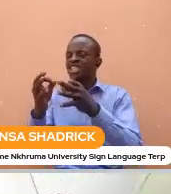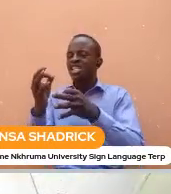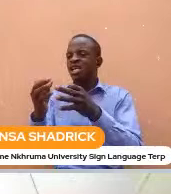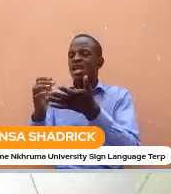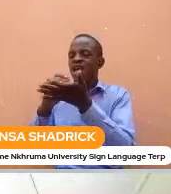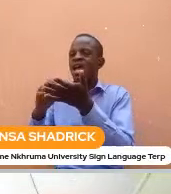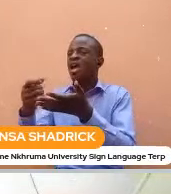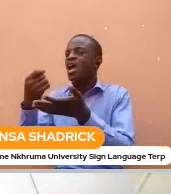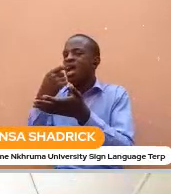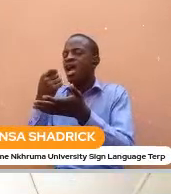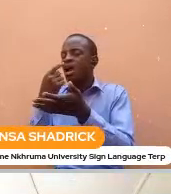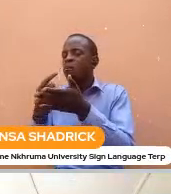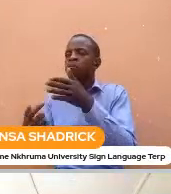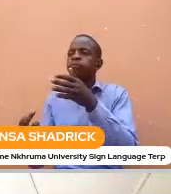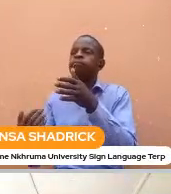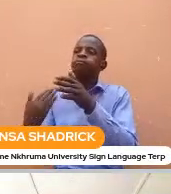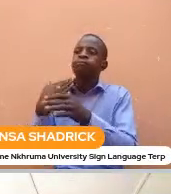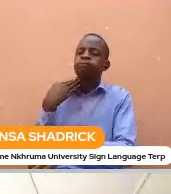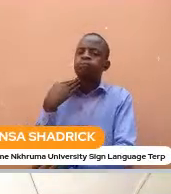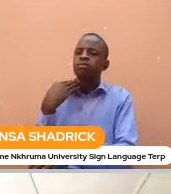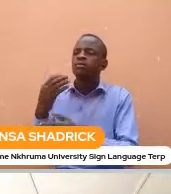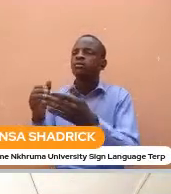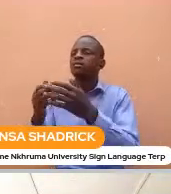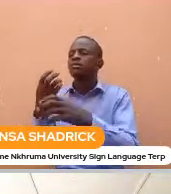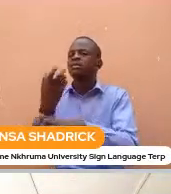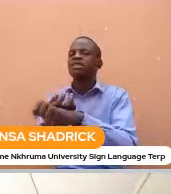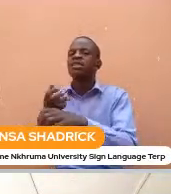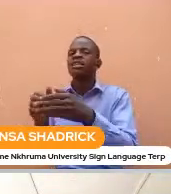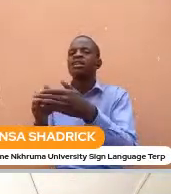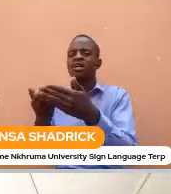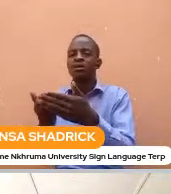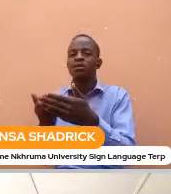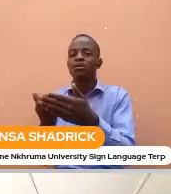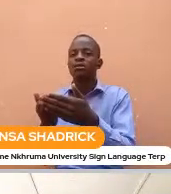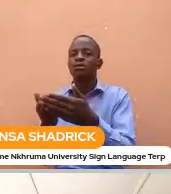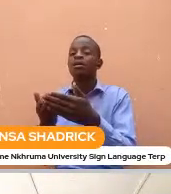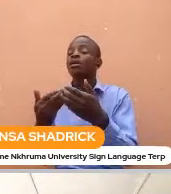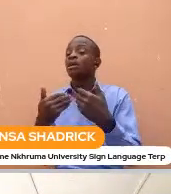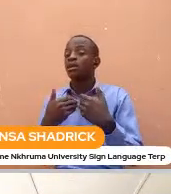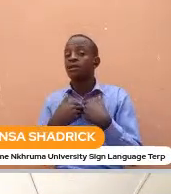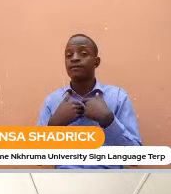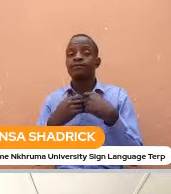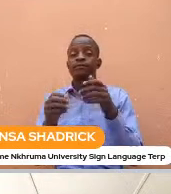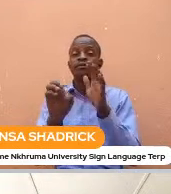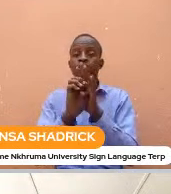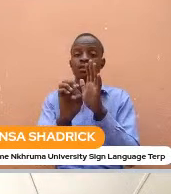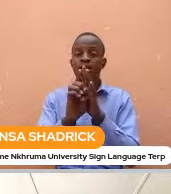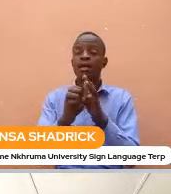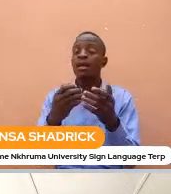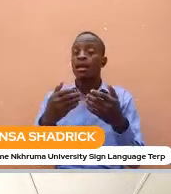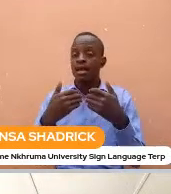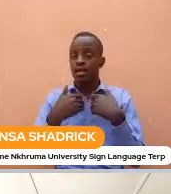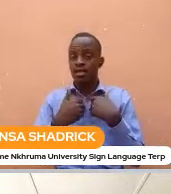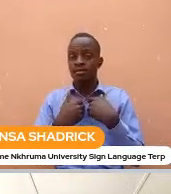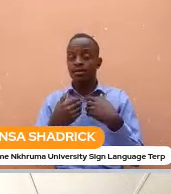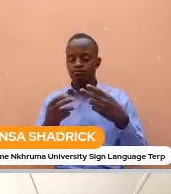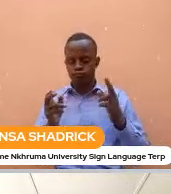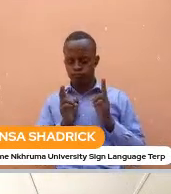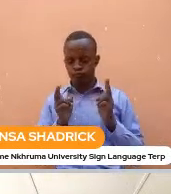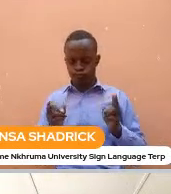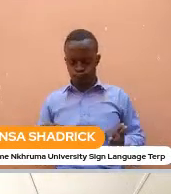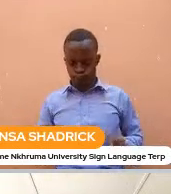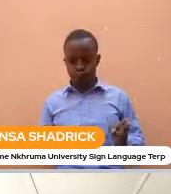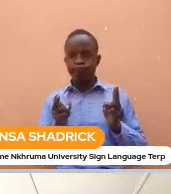are basically hormones. Most of them are basically hormones. So, hormonal changes might bring about side